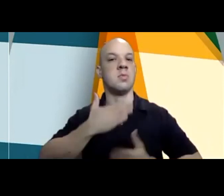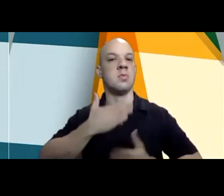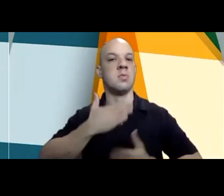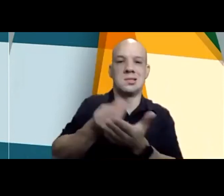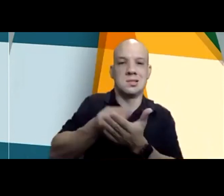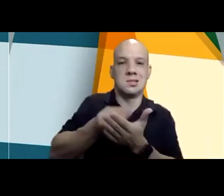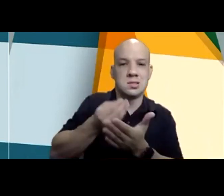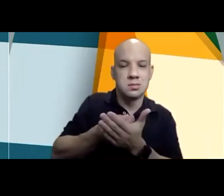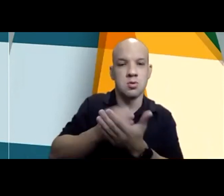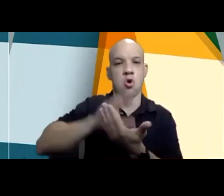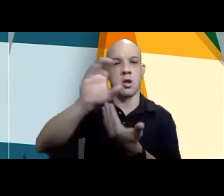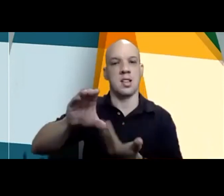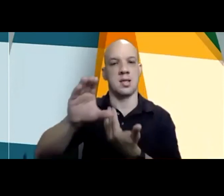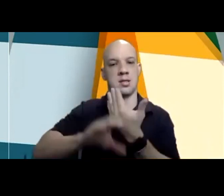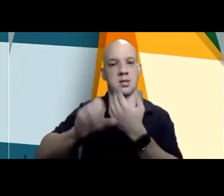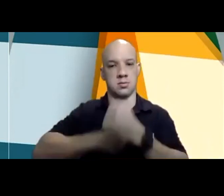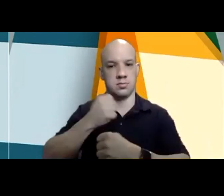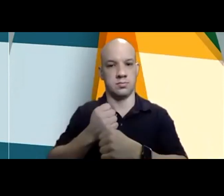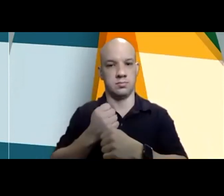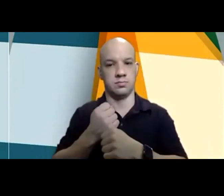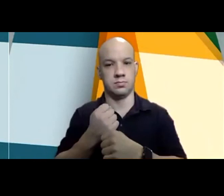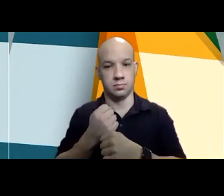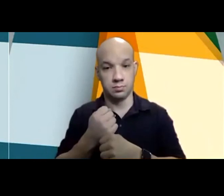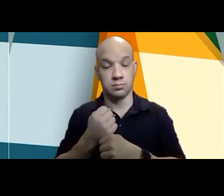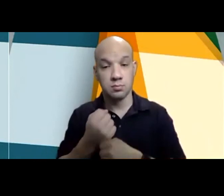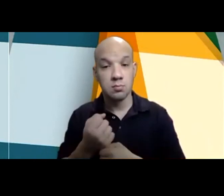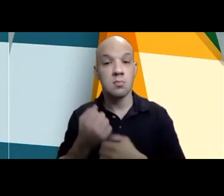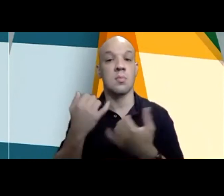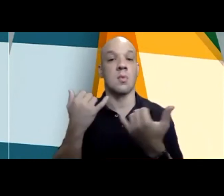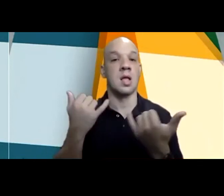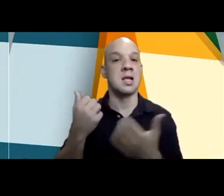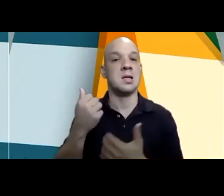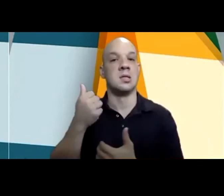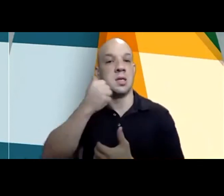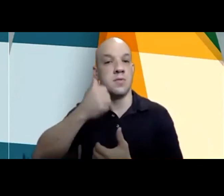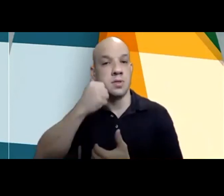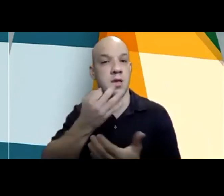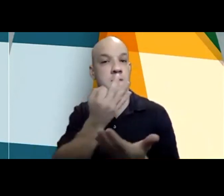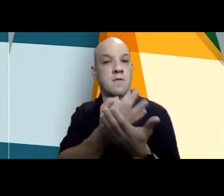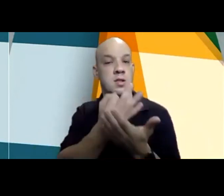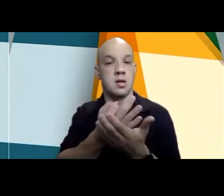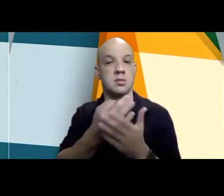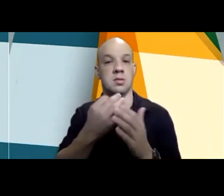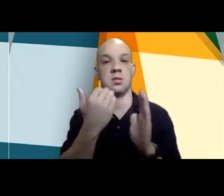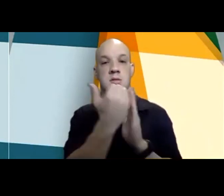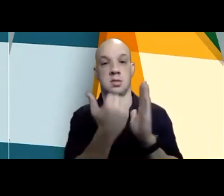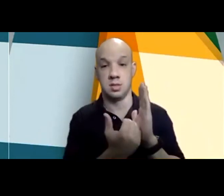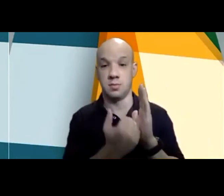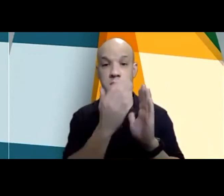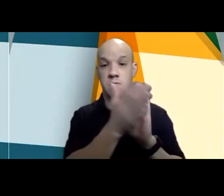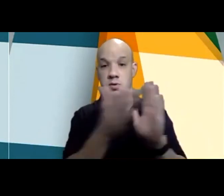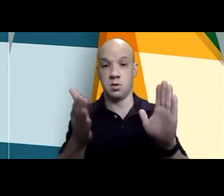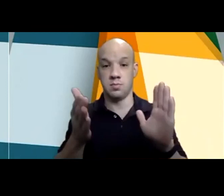calendar year. Most recent interim year-to-date financial statements for a period ending not later